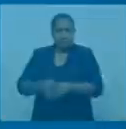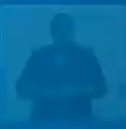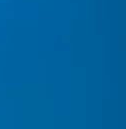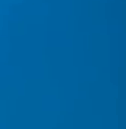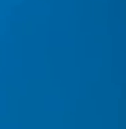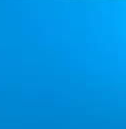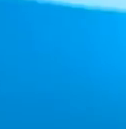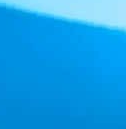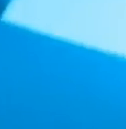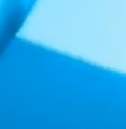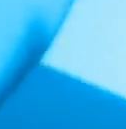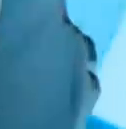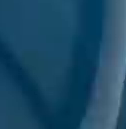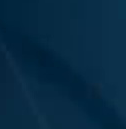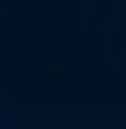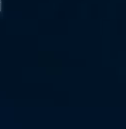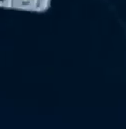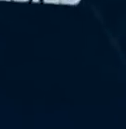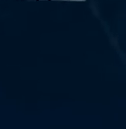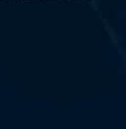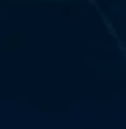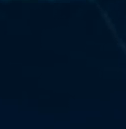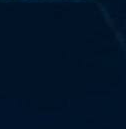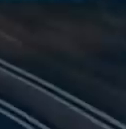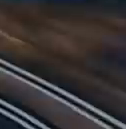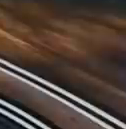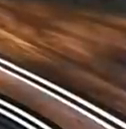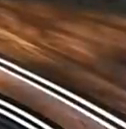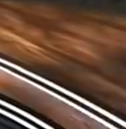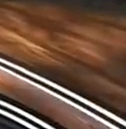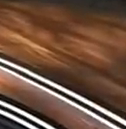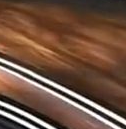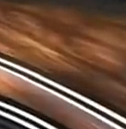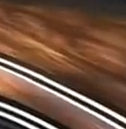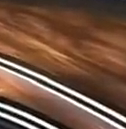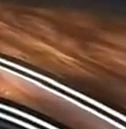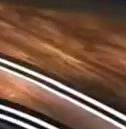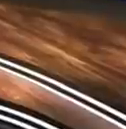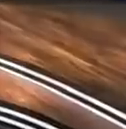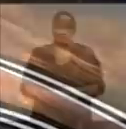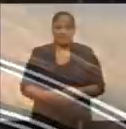From the studios of FBC Suva, Edwin Nunn.